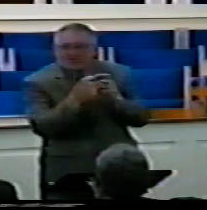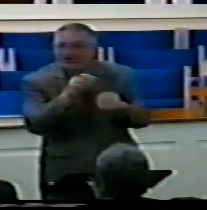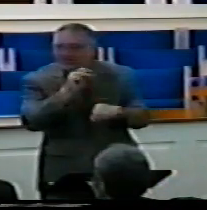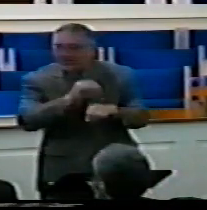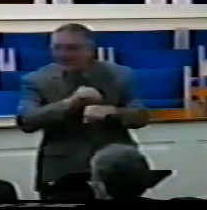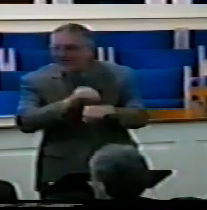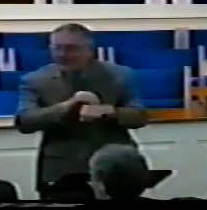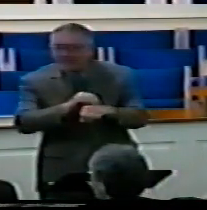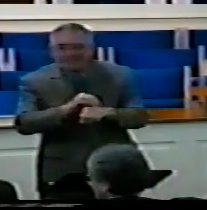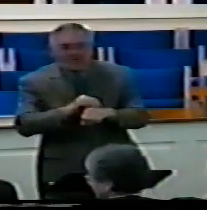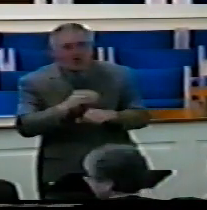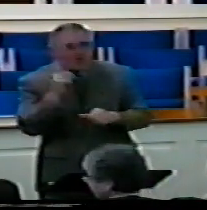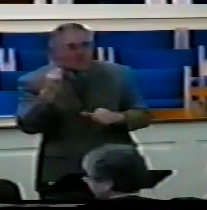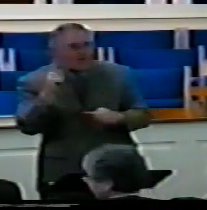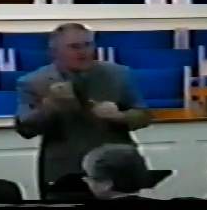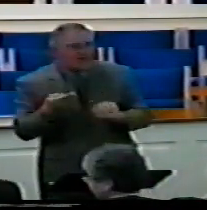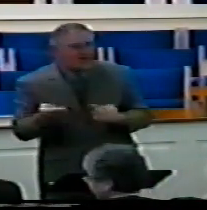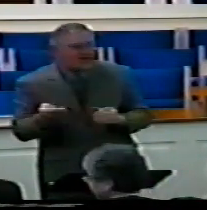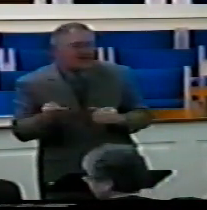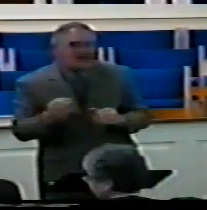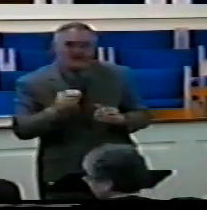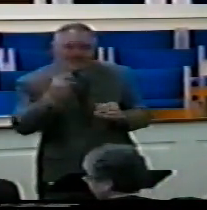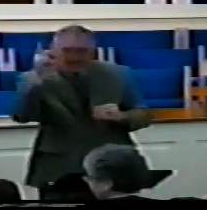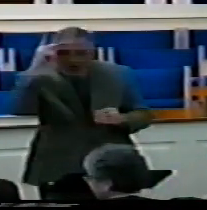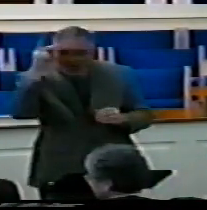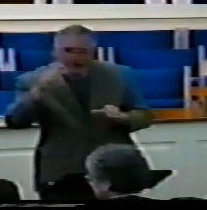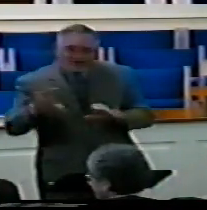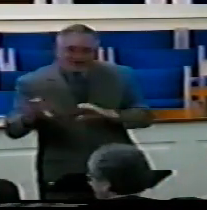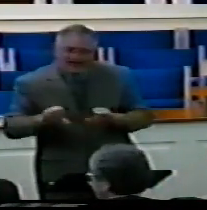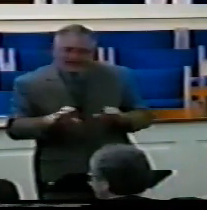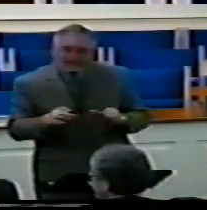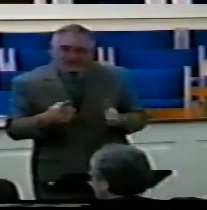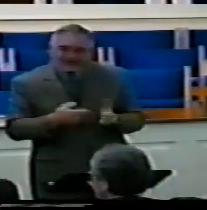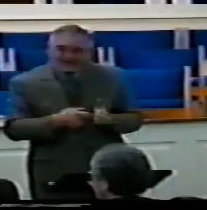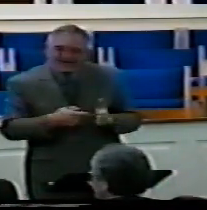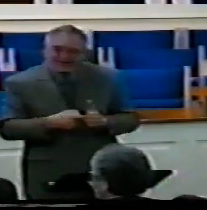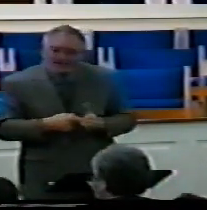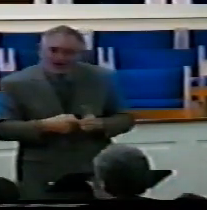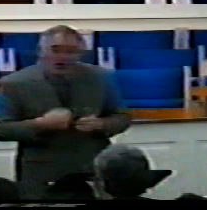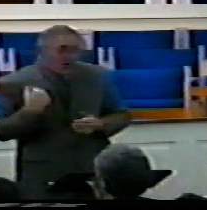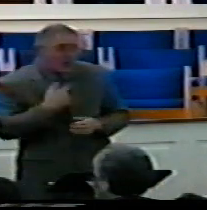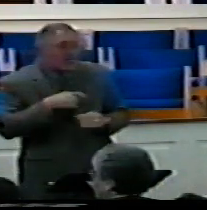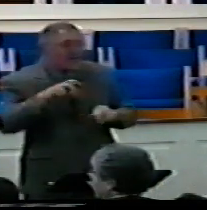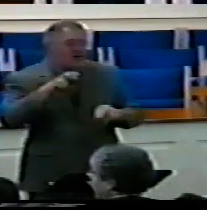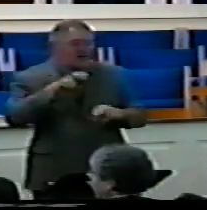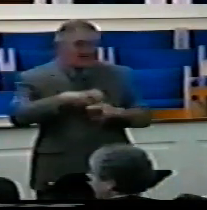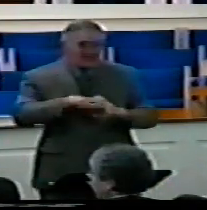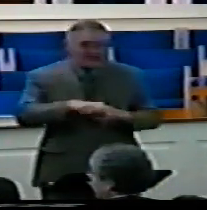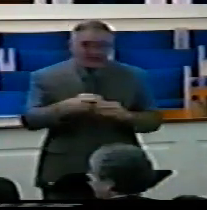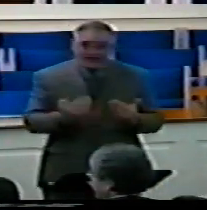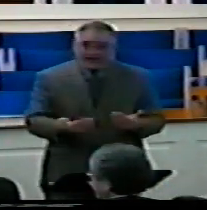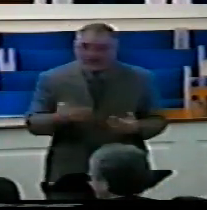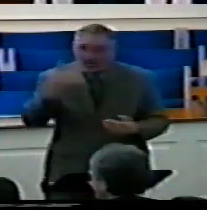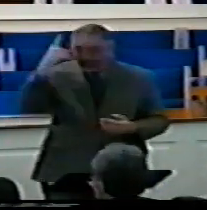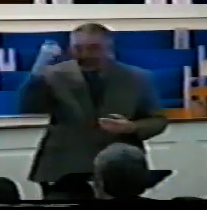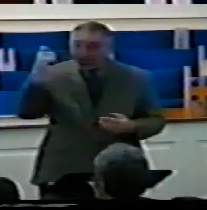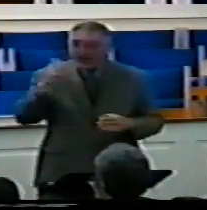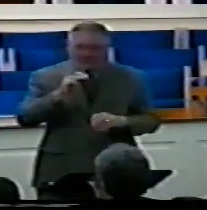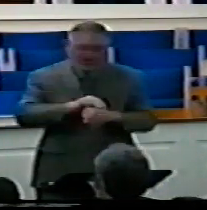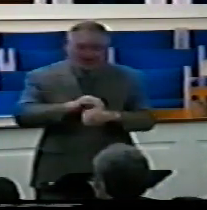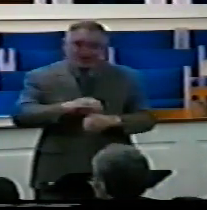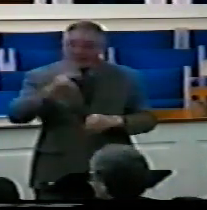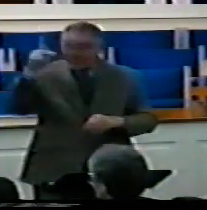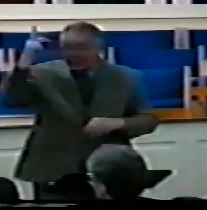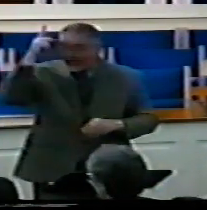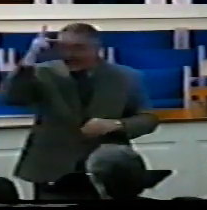that preserved the life of Christianity, if you would please. We're sitting here because of the ministry of the Apostle Paul. Now,